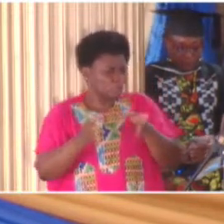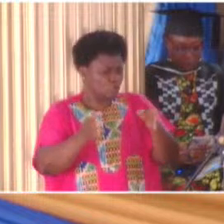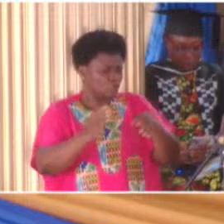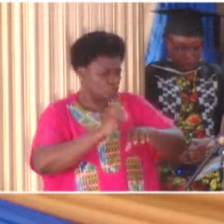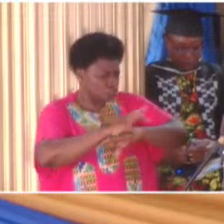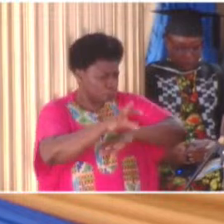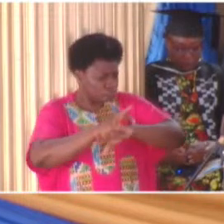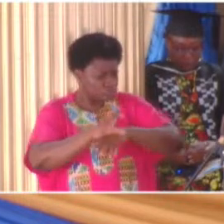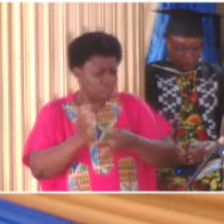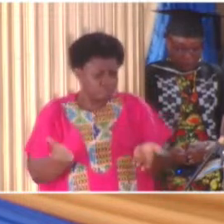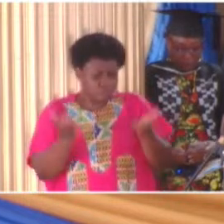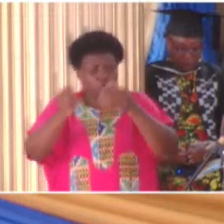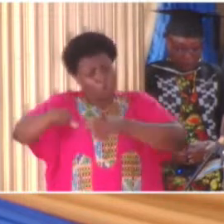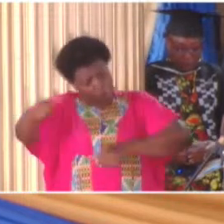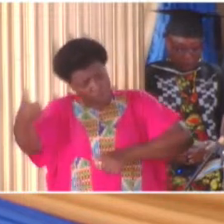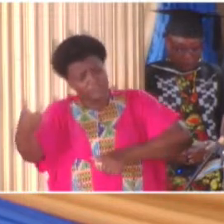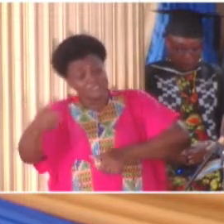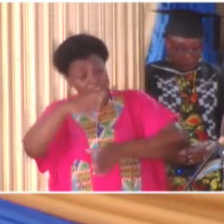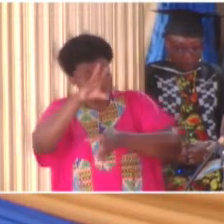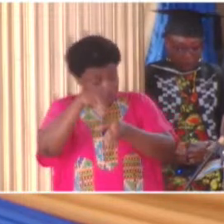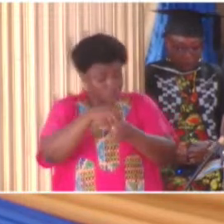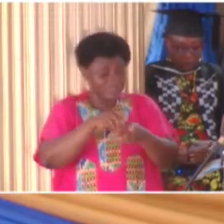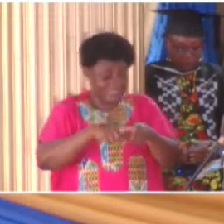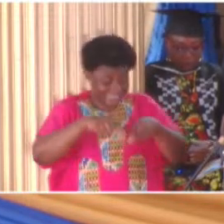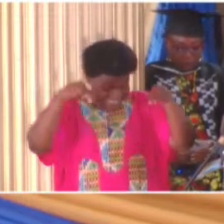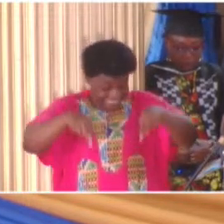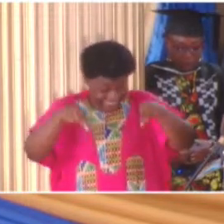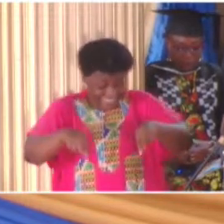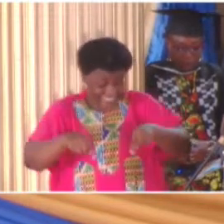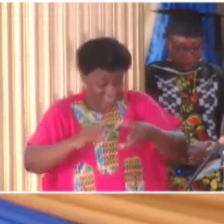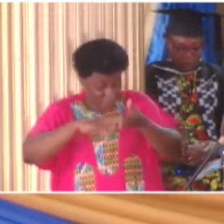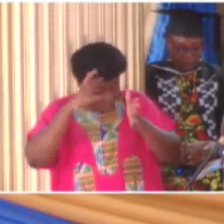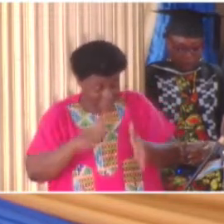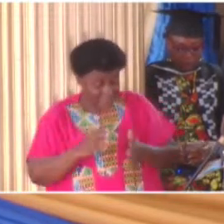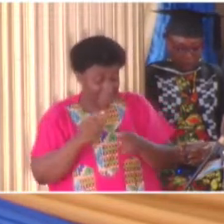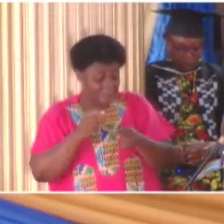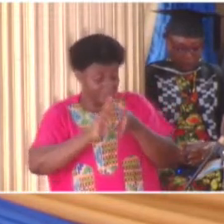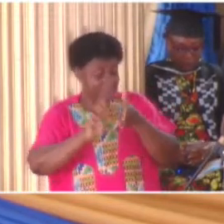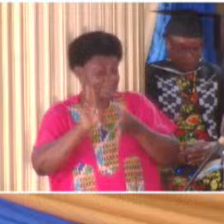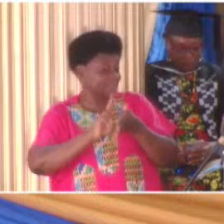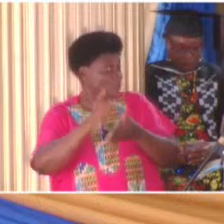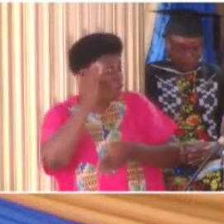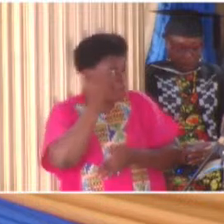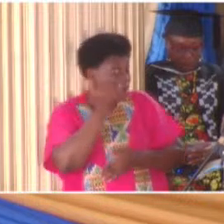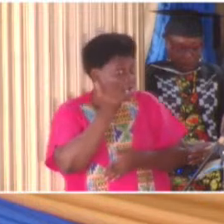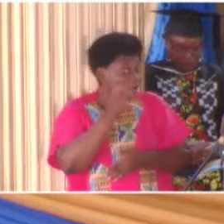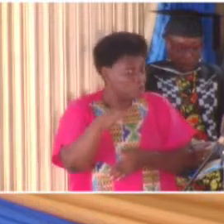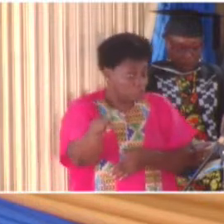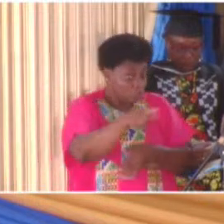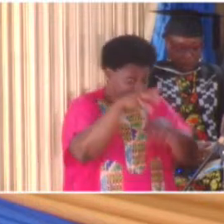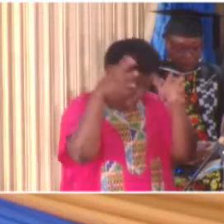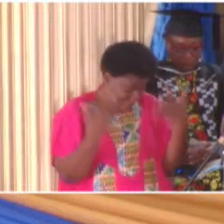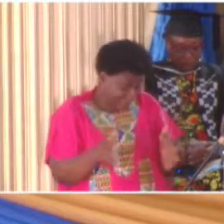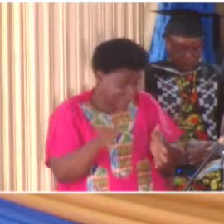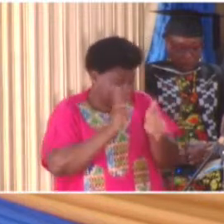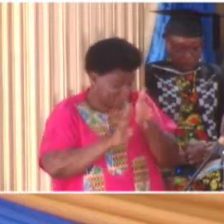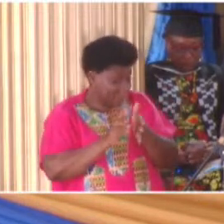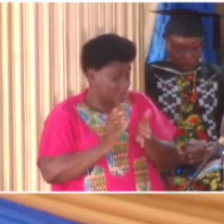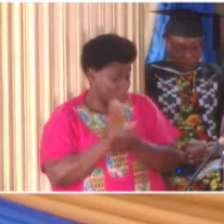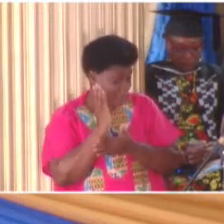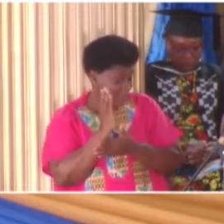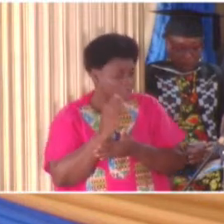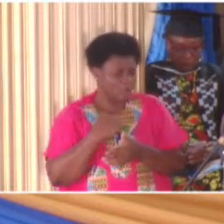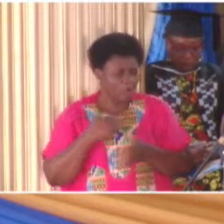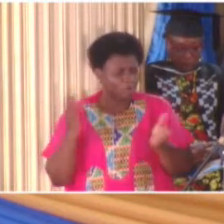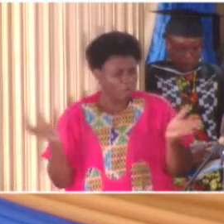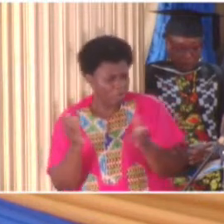uplift others, including the current students of the university, because you have passed through the university. I urge you